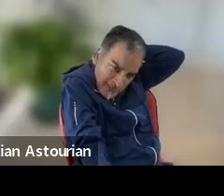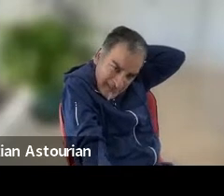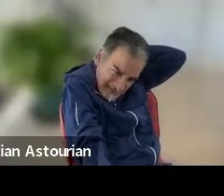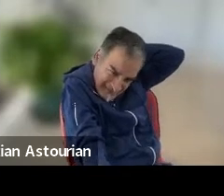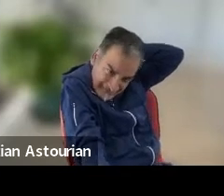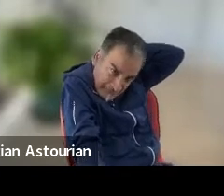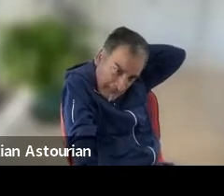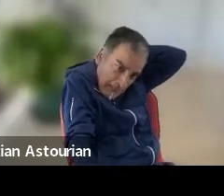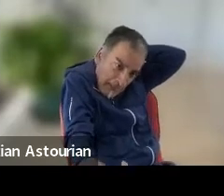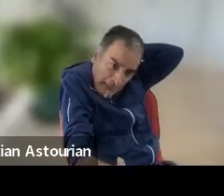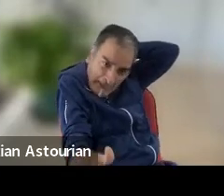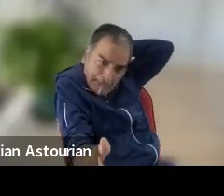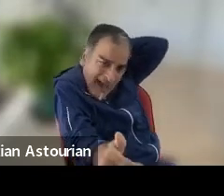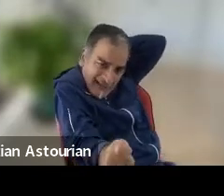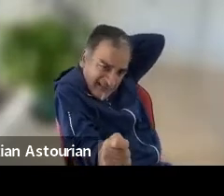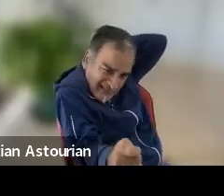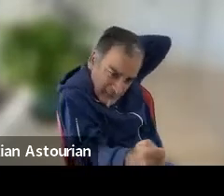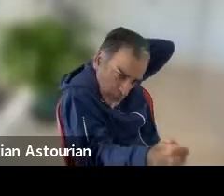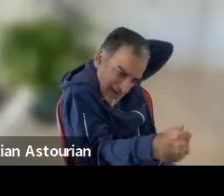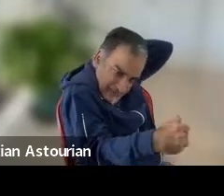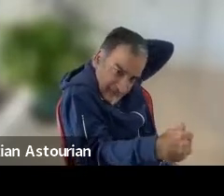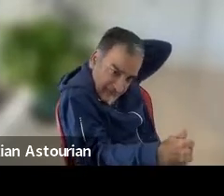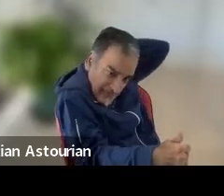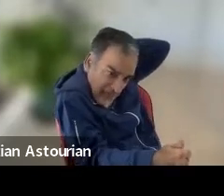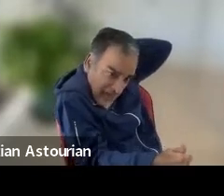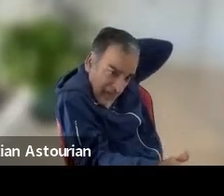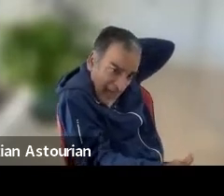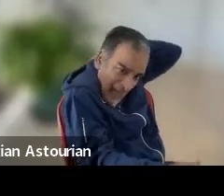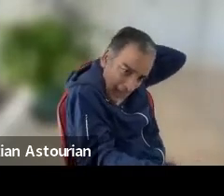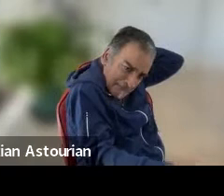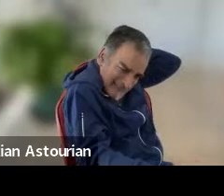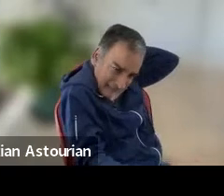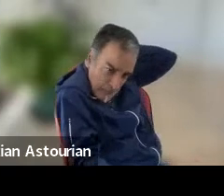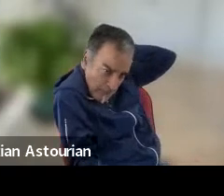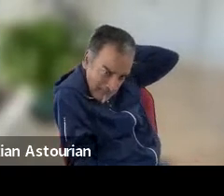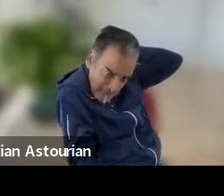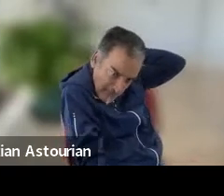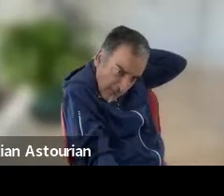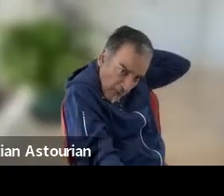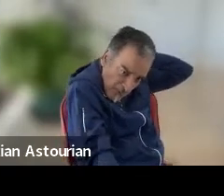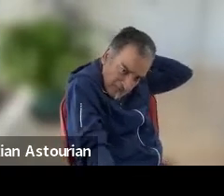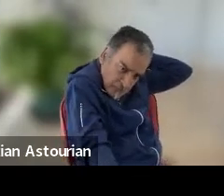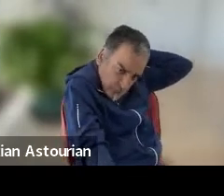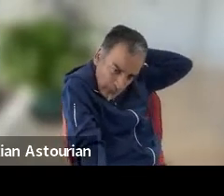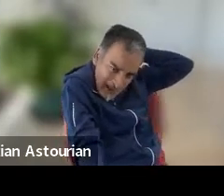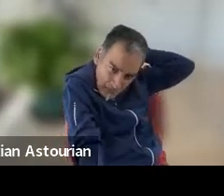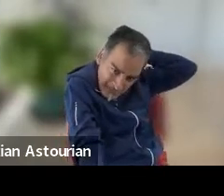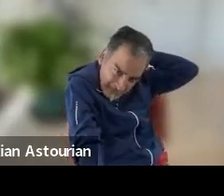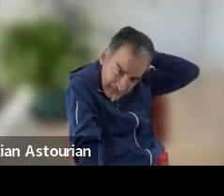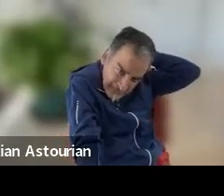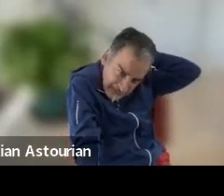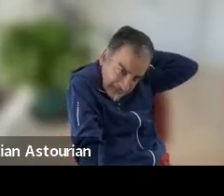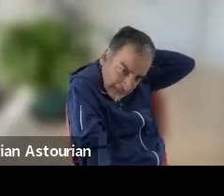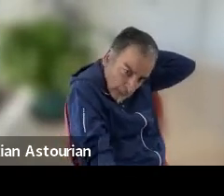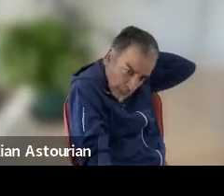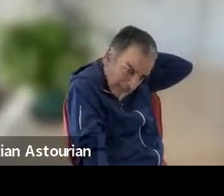support workers by requesting a minimum of